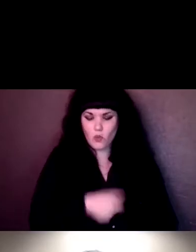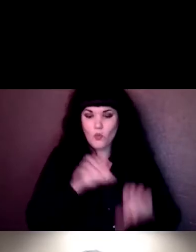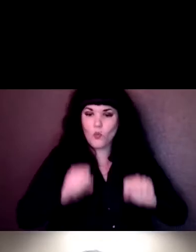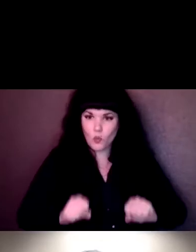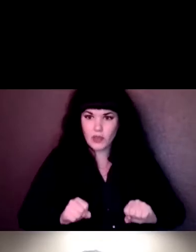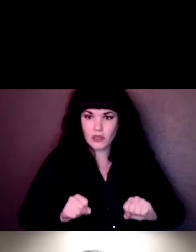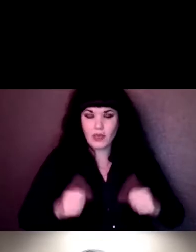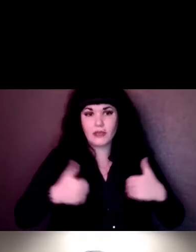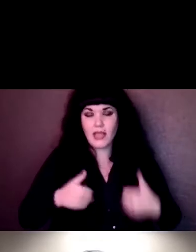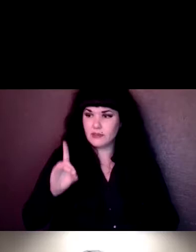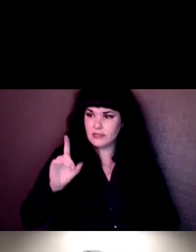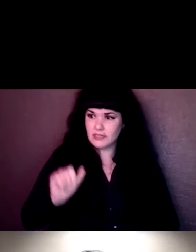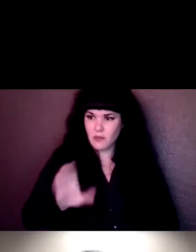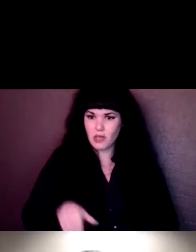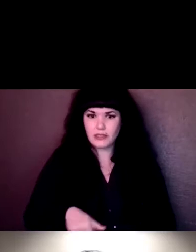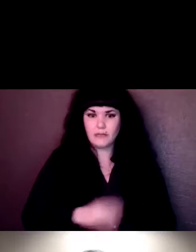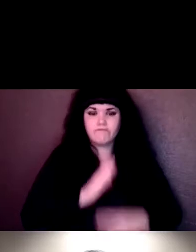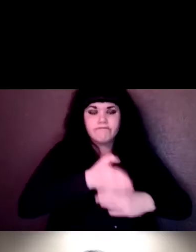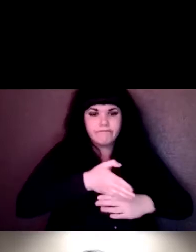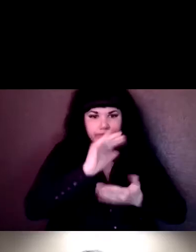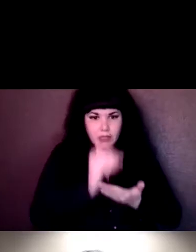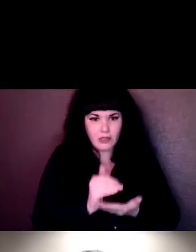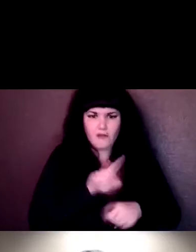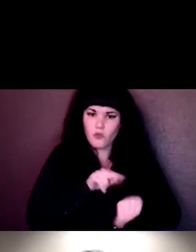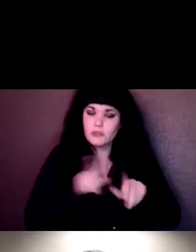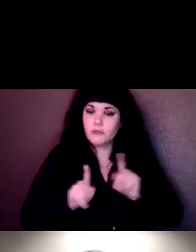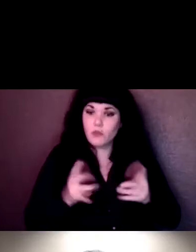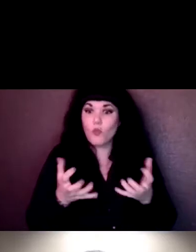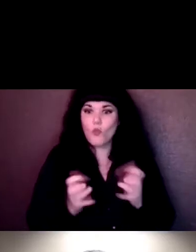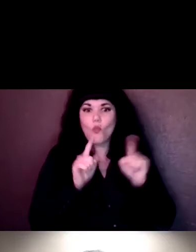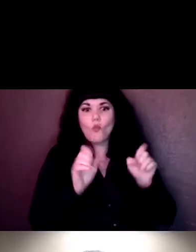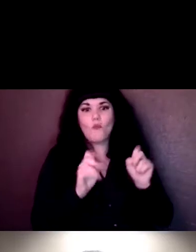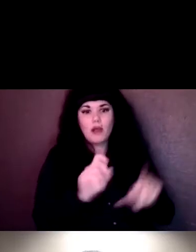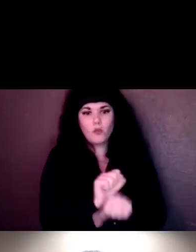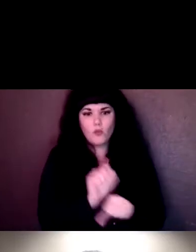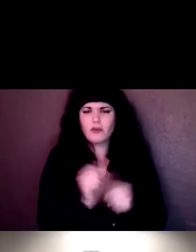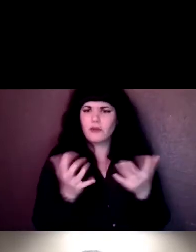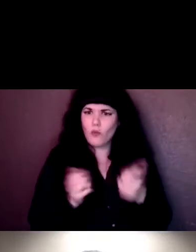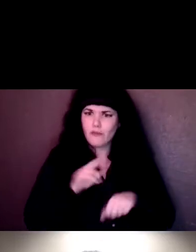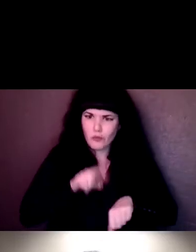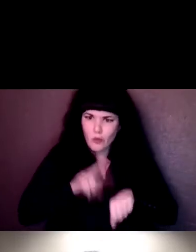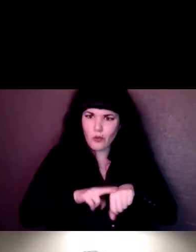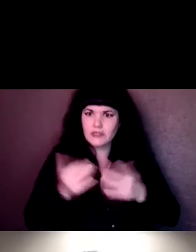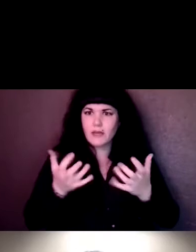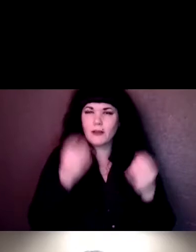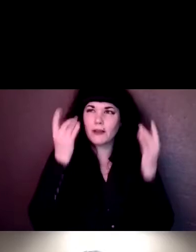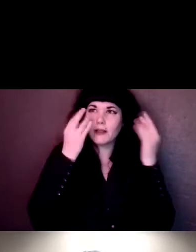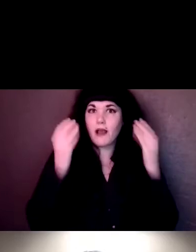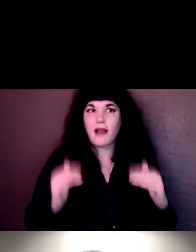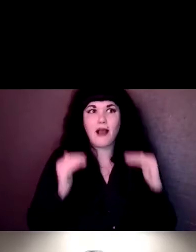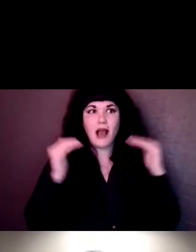disability, of course, people would like to return to work. Of course, people would like to entertain having a higher quality of life.